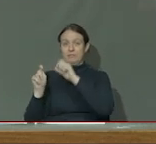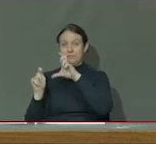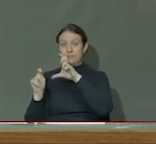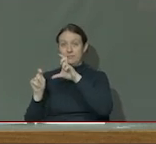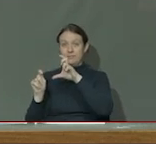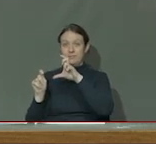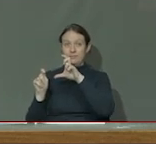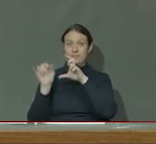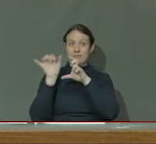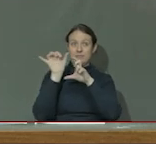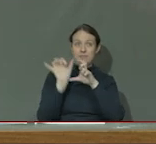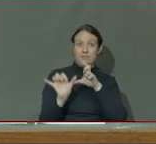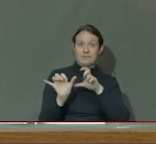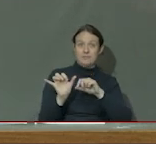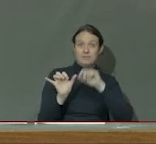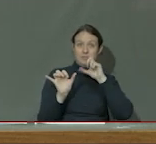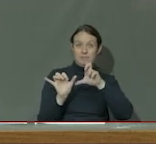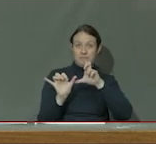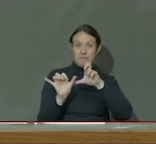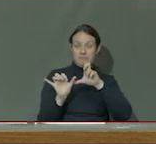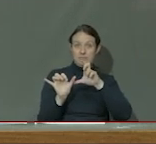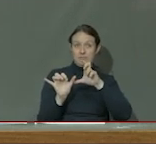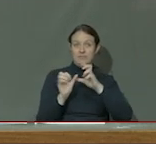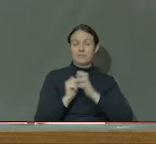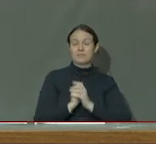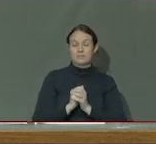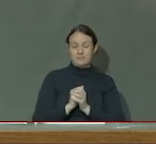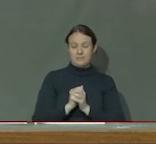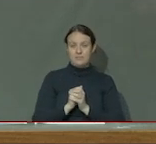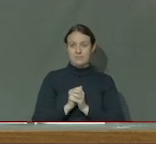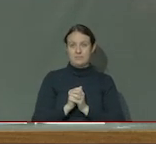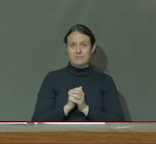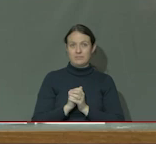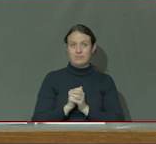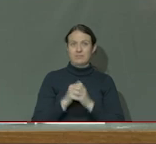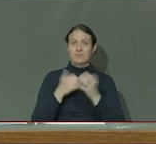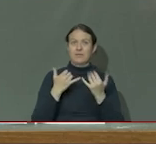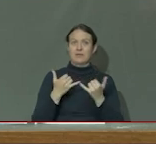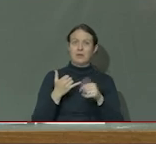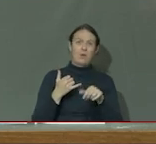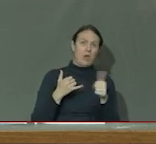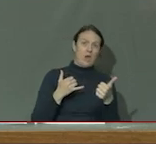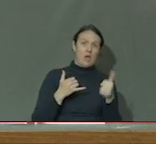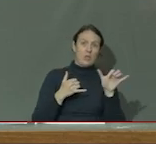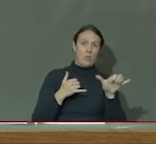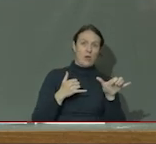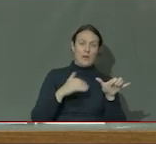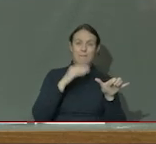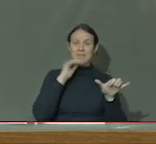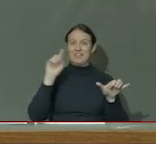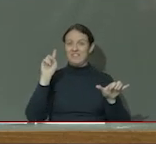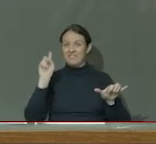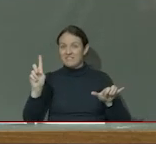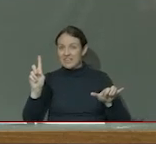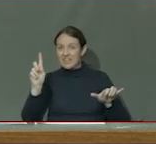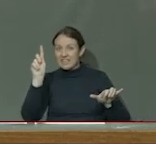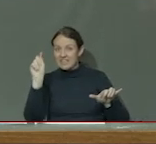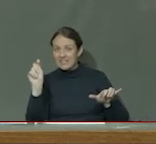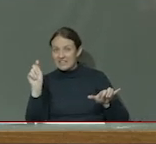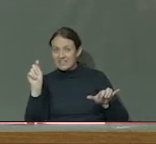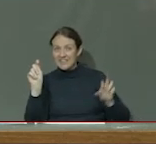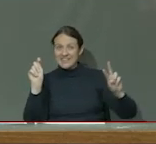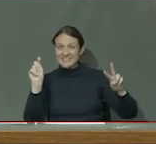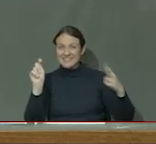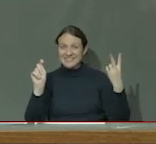and the first Y I can get hold of there is there. But there's another Y there. So this time I'm going to write this combination. I'm going to